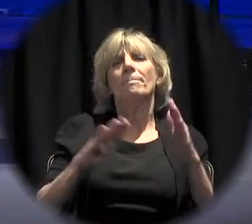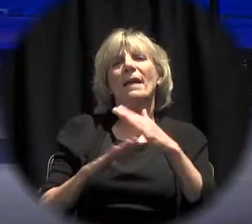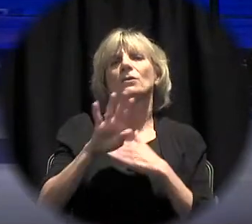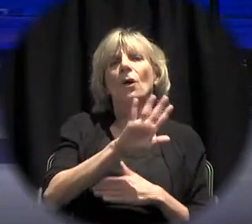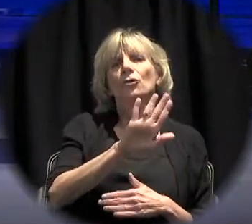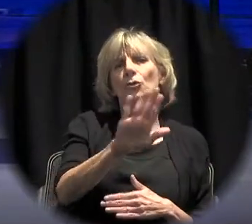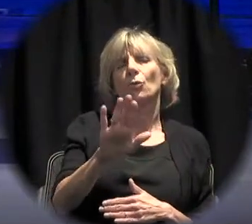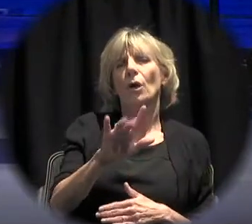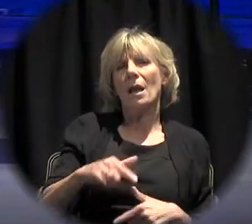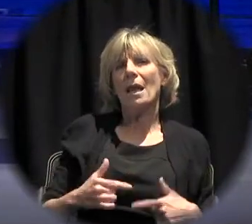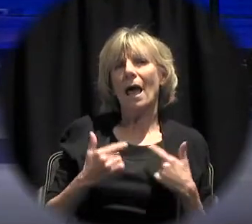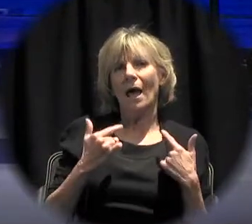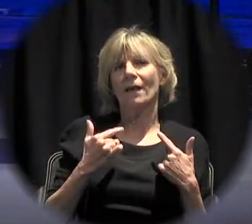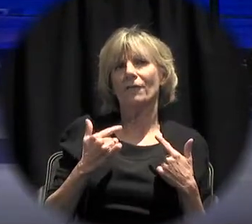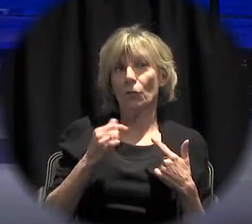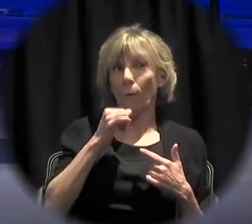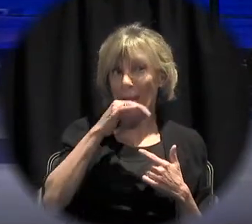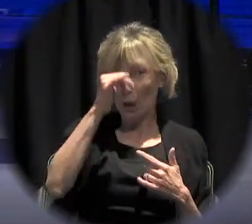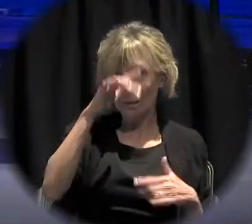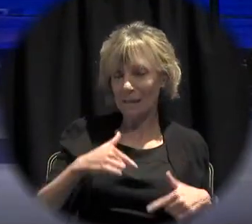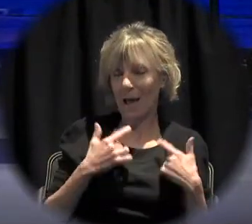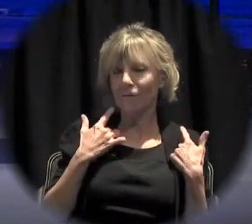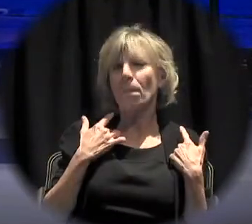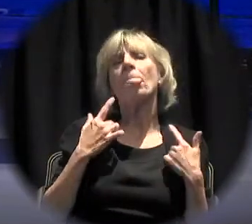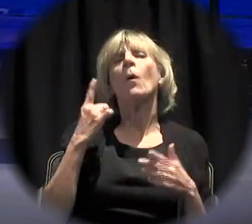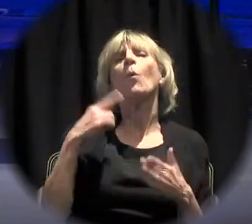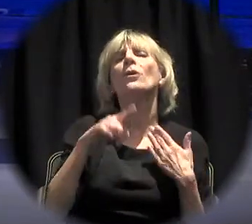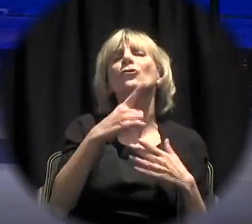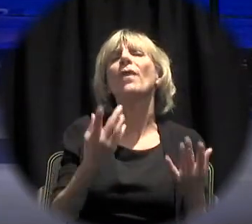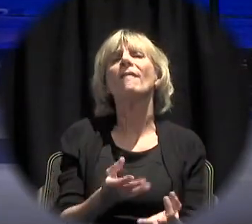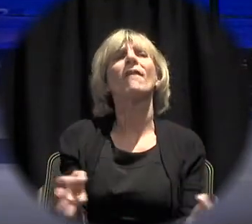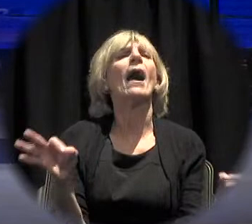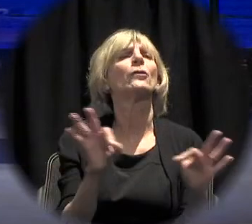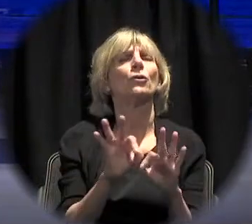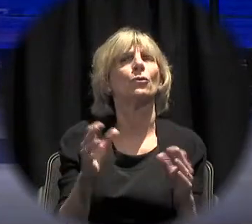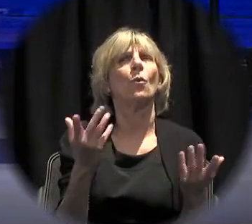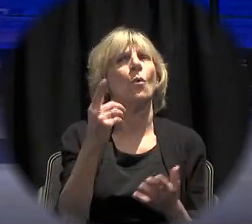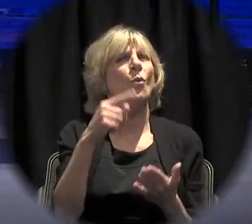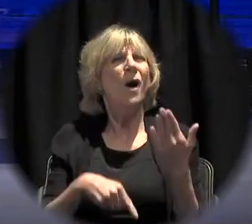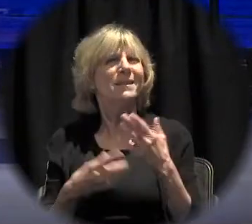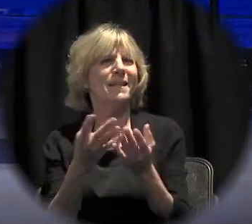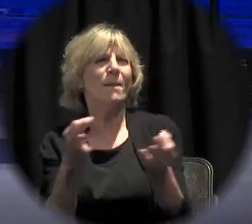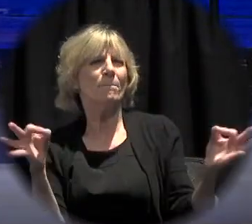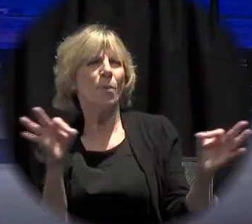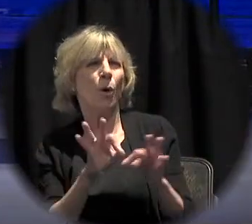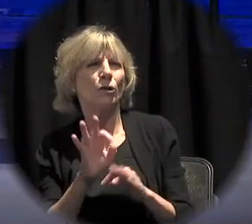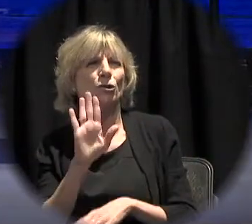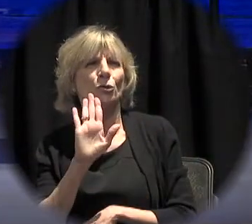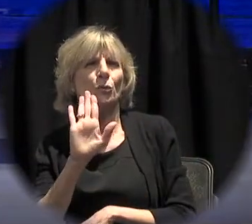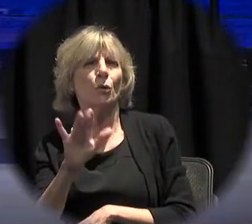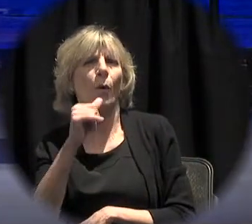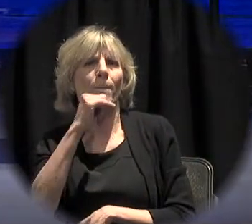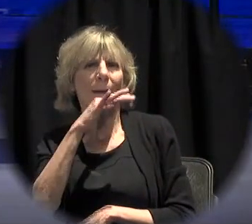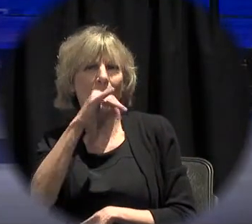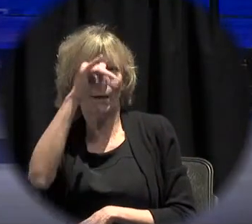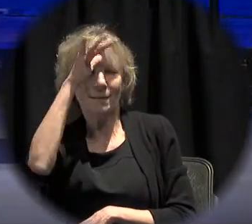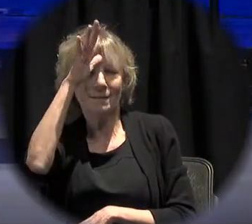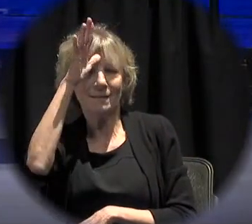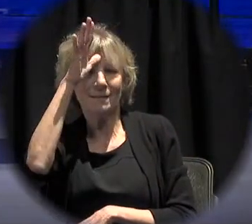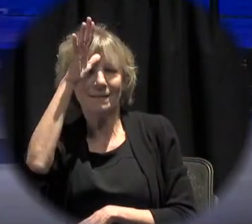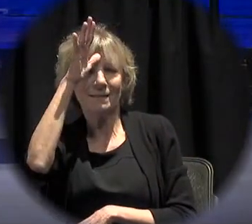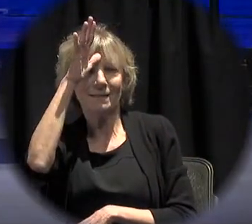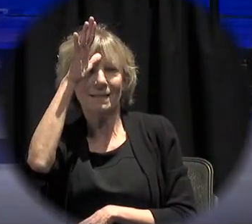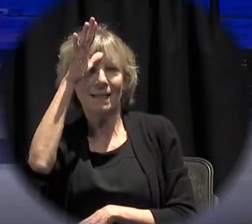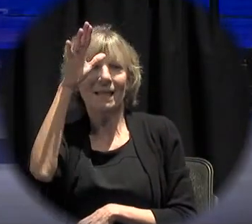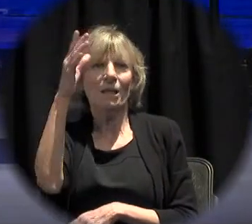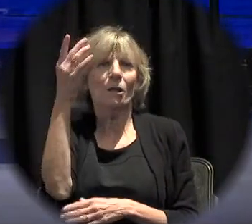God, living out God's word, growing with God's people? Would they say a life of service, reaching out to others? Or are those just our